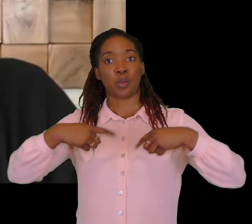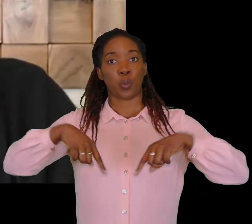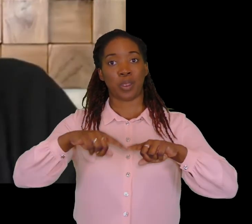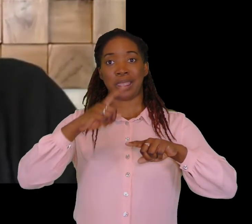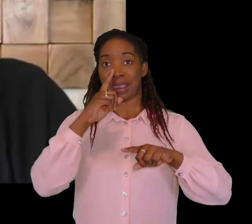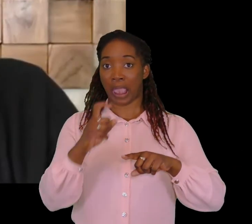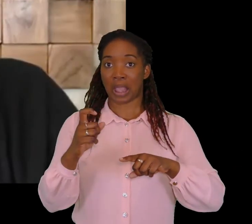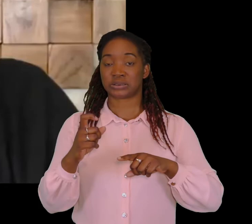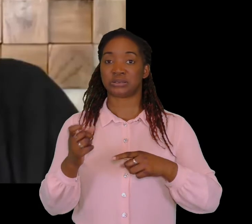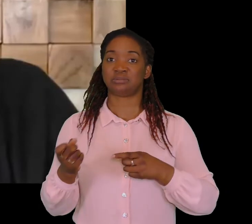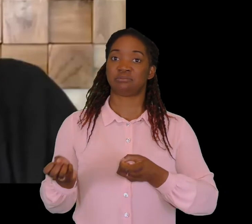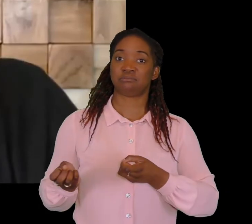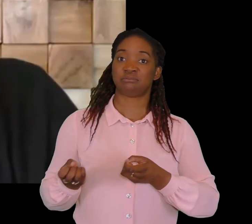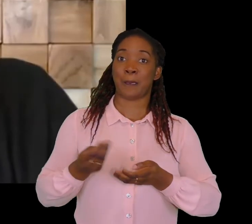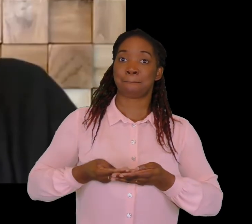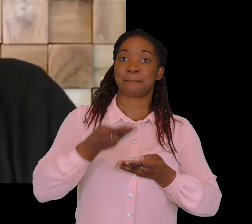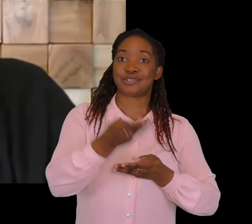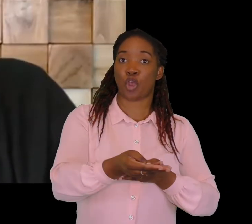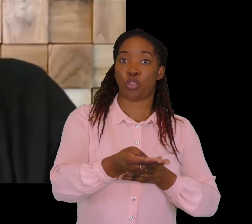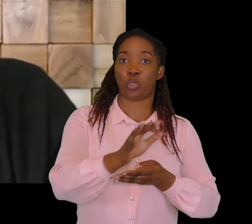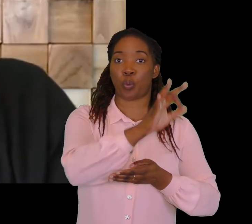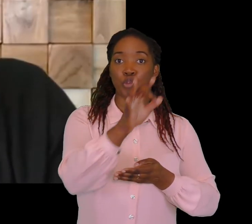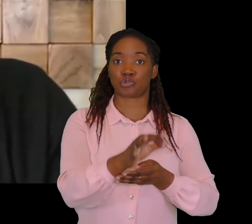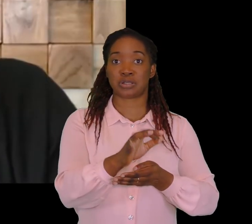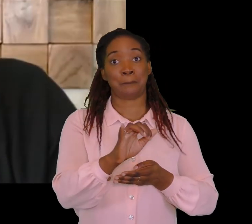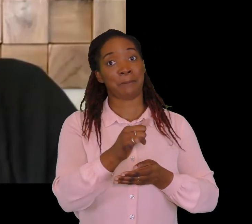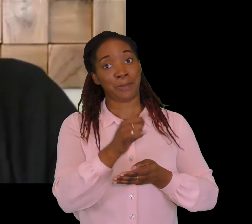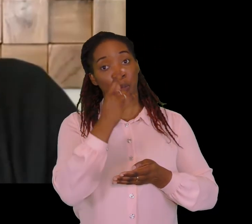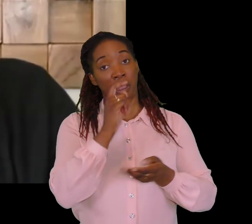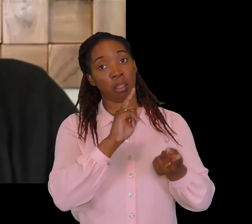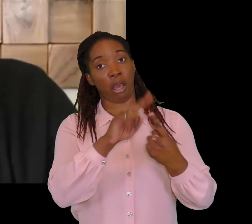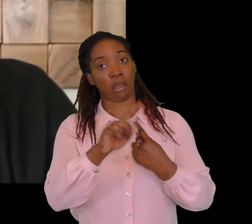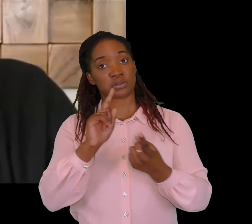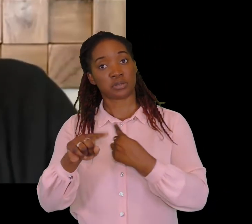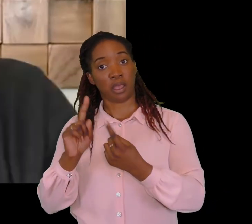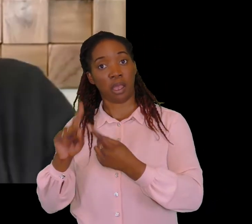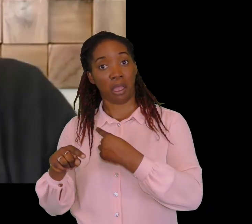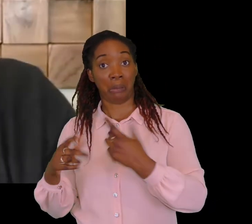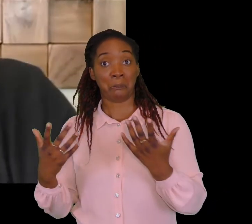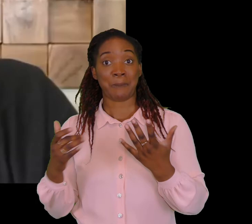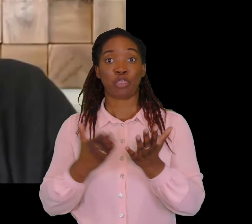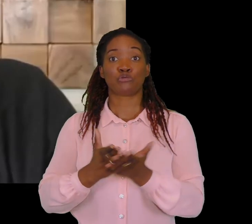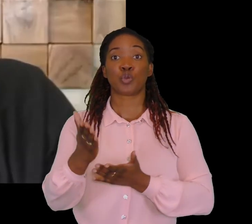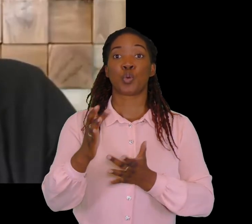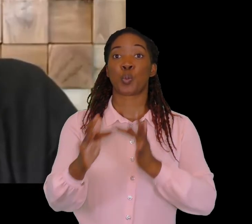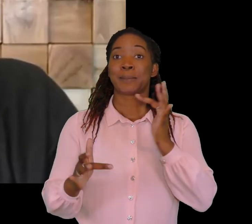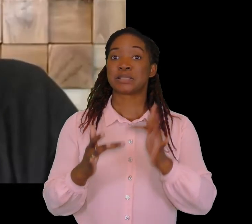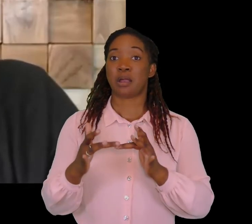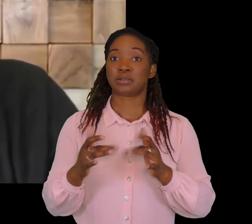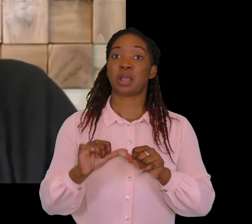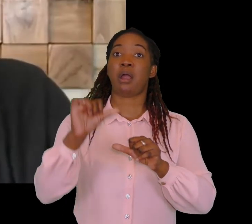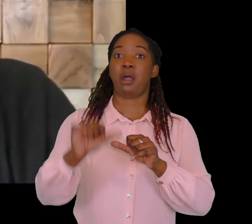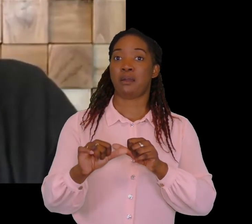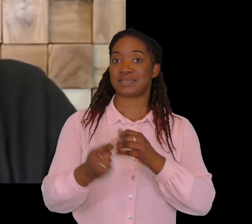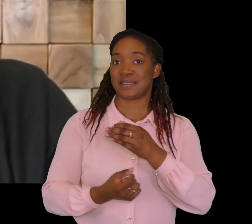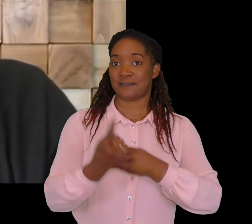perhaps feed those questions to you, and then maybe see if we can get some answers to them on the website